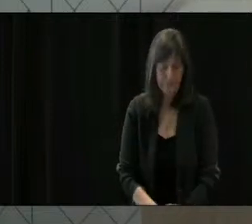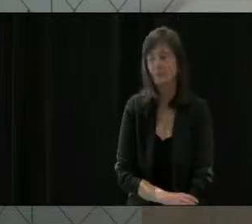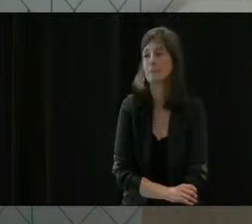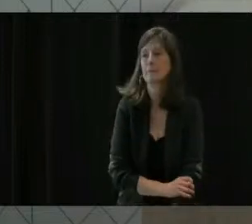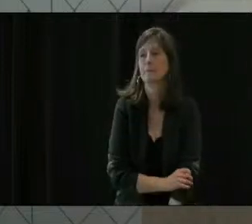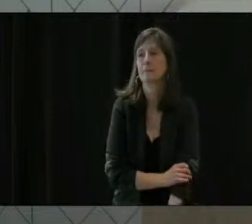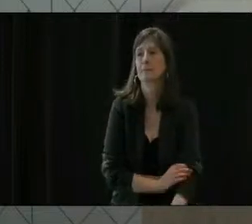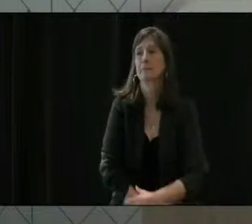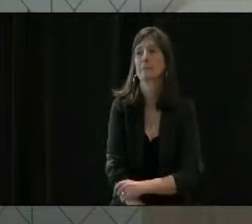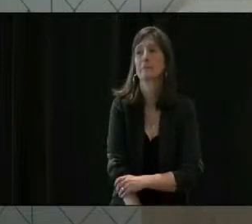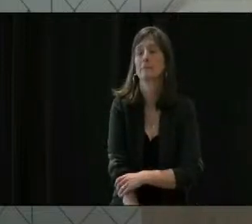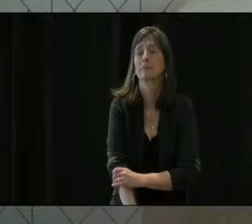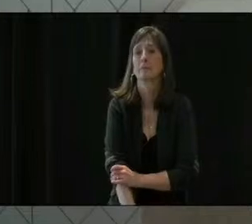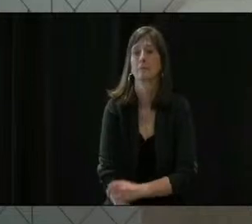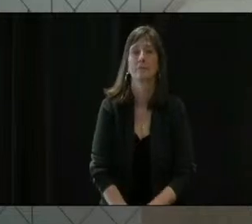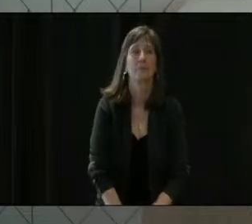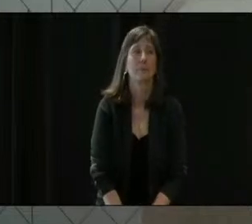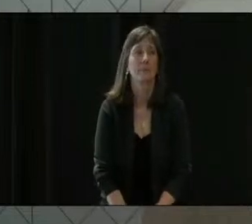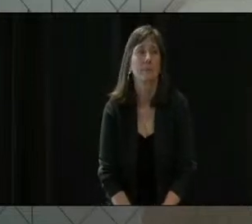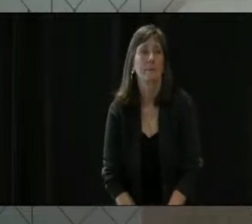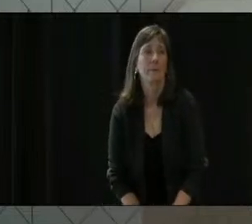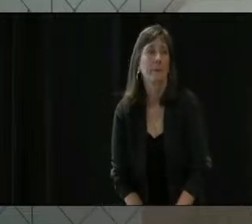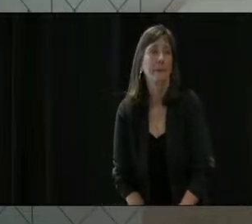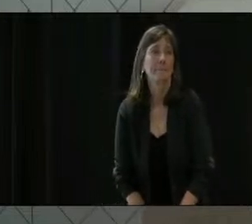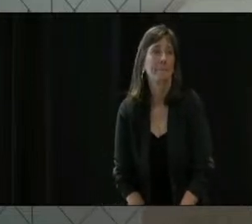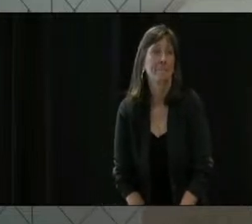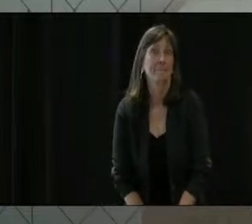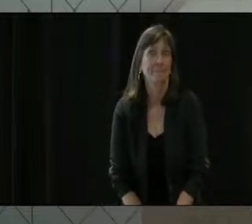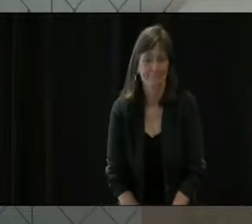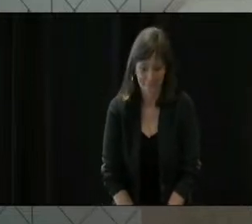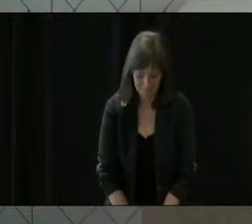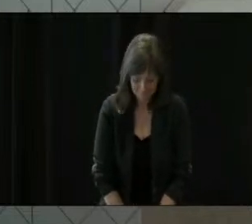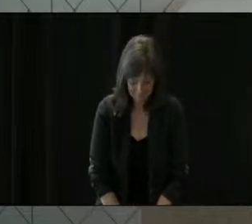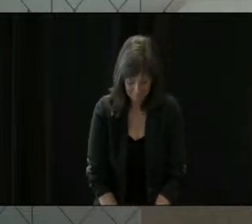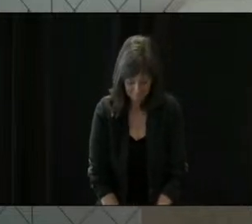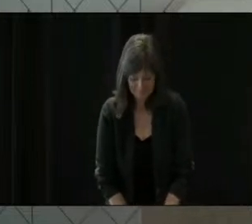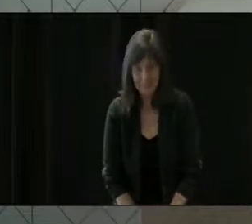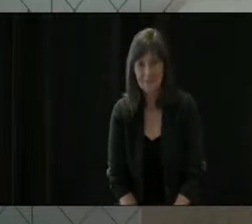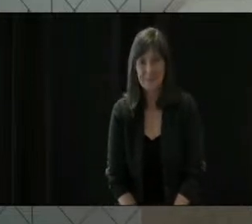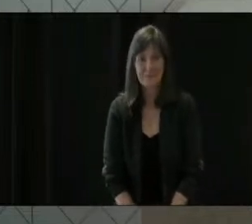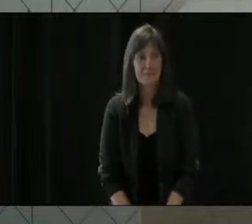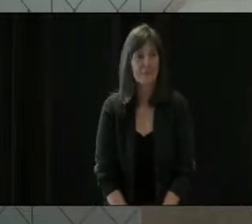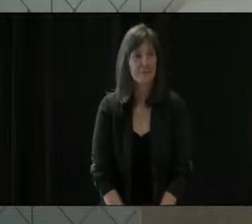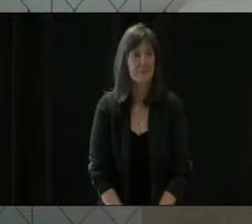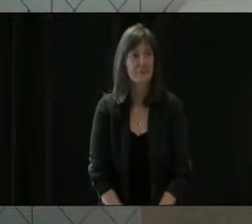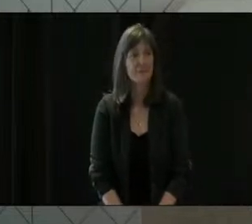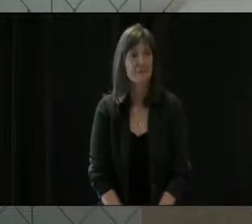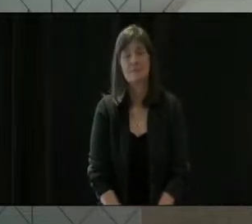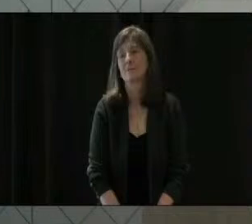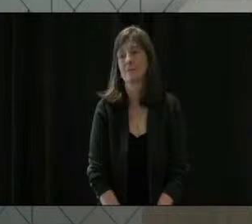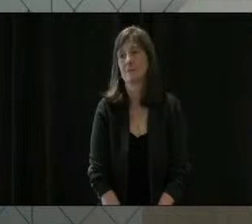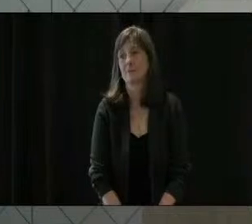la constitutionnalité de d'éliminer un conseil scolaire francophone provincial?